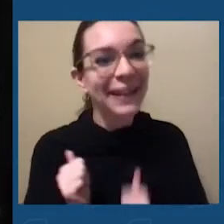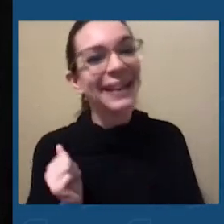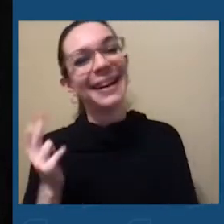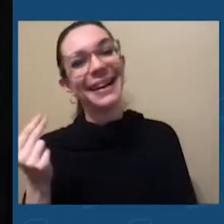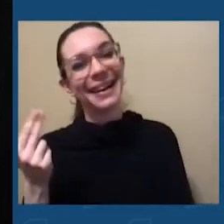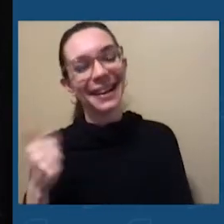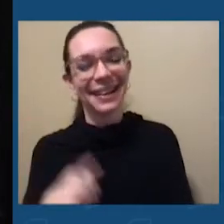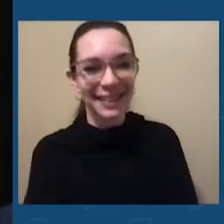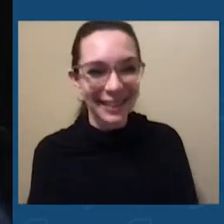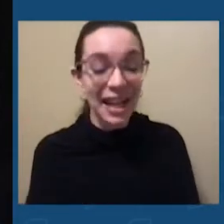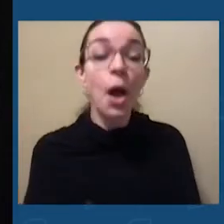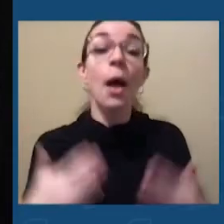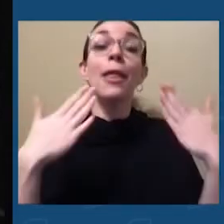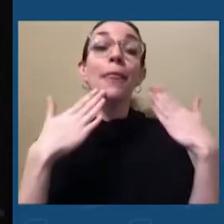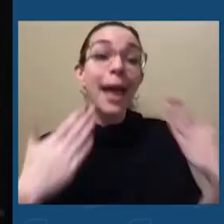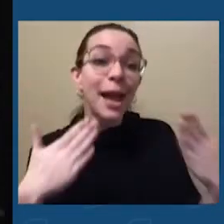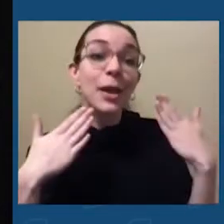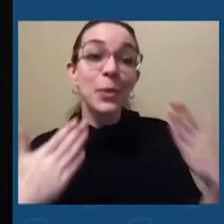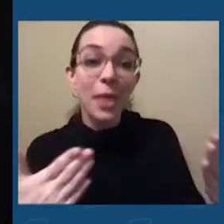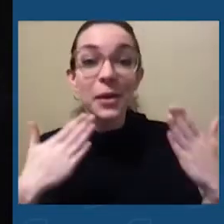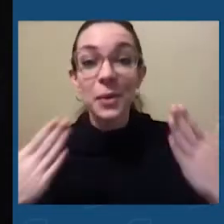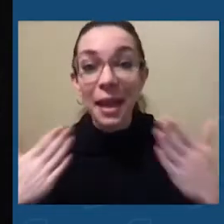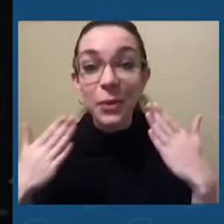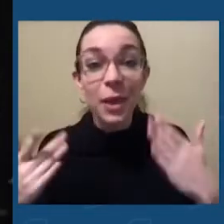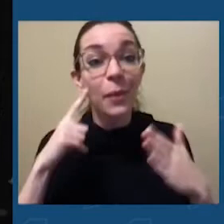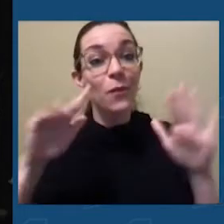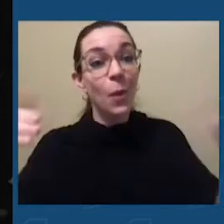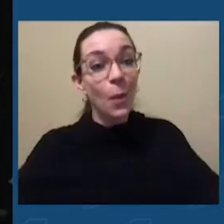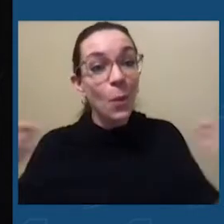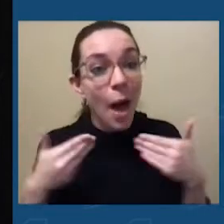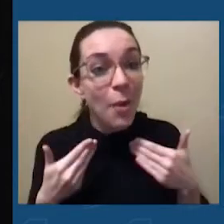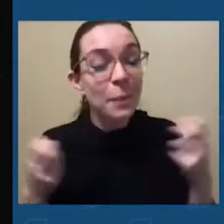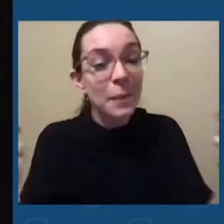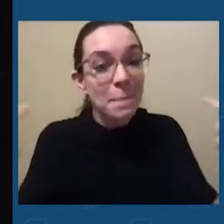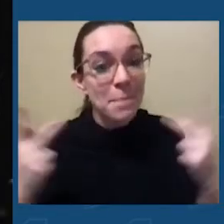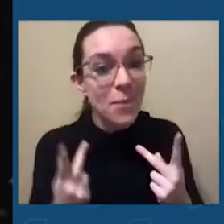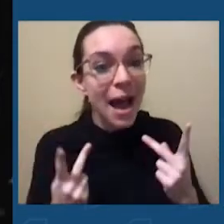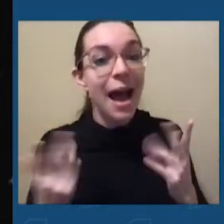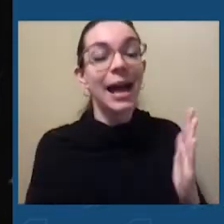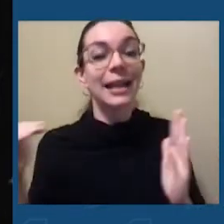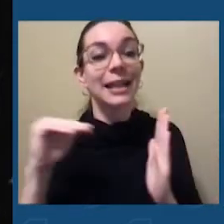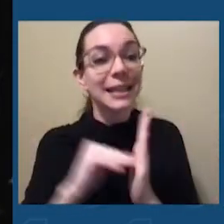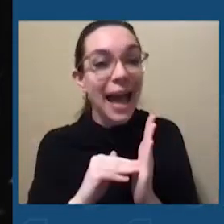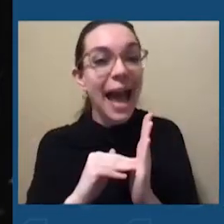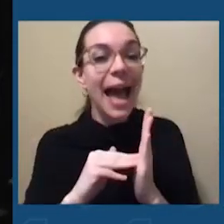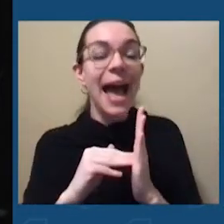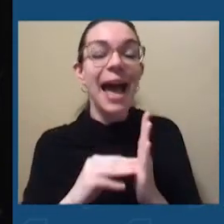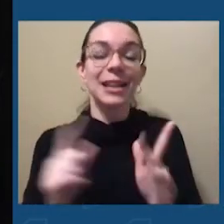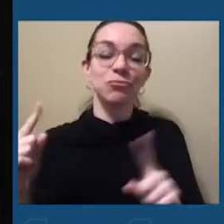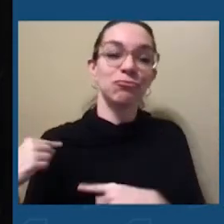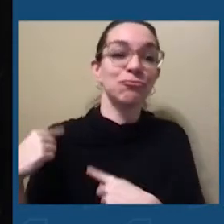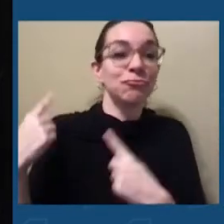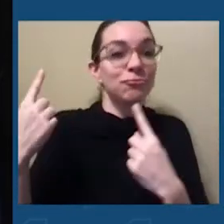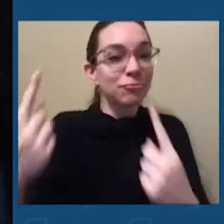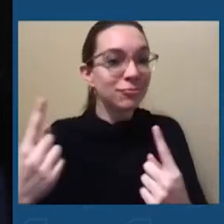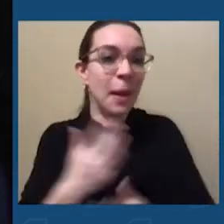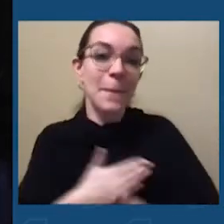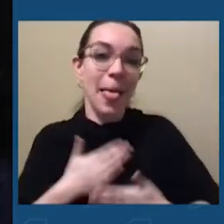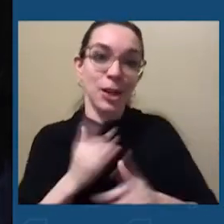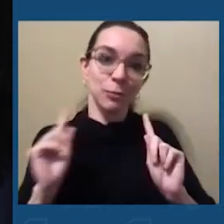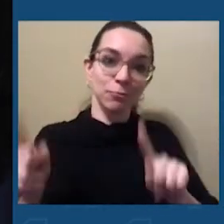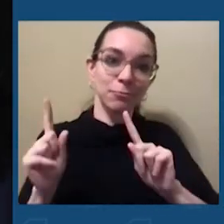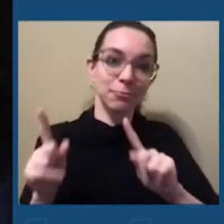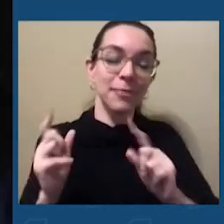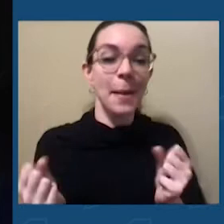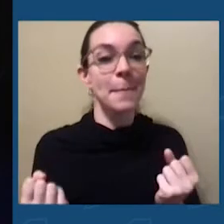Well, thank you for welcoming back once again. I had the pleasure of coming here many times as Lieutenant